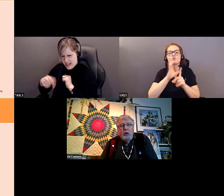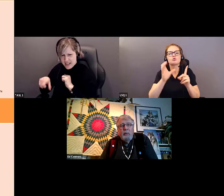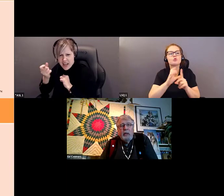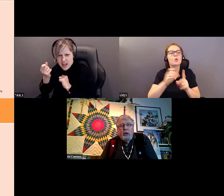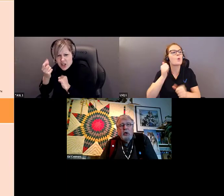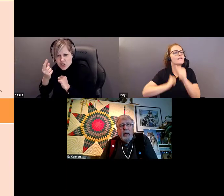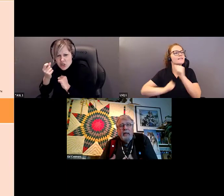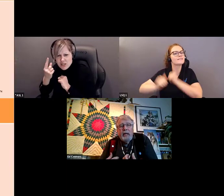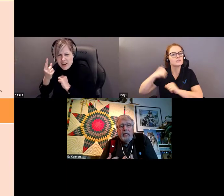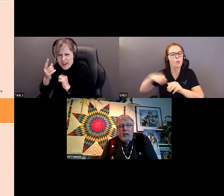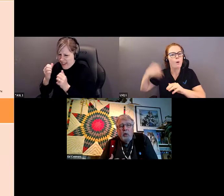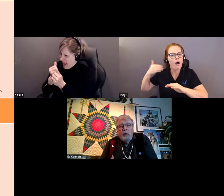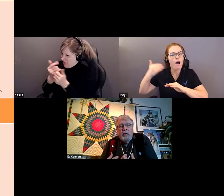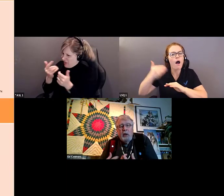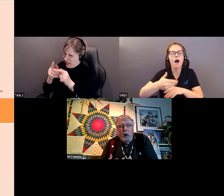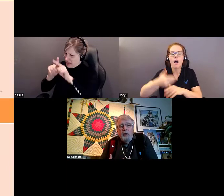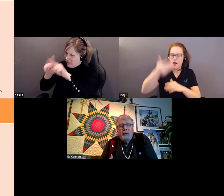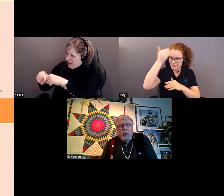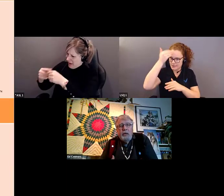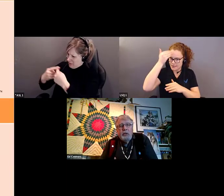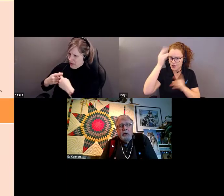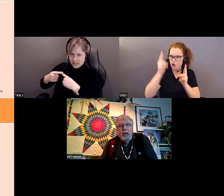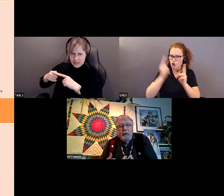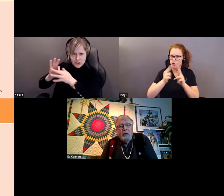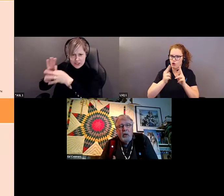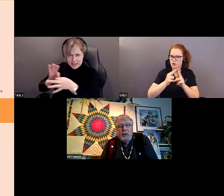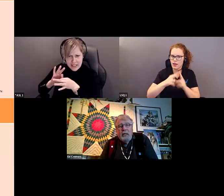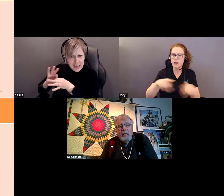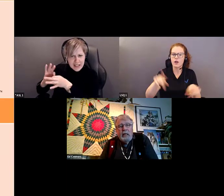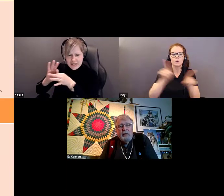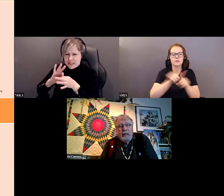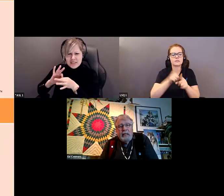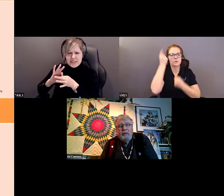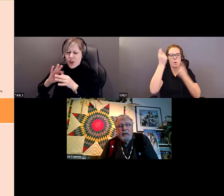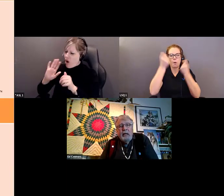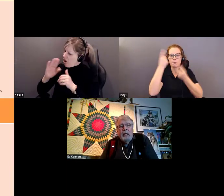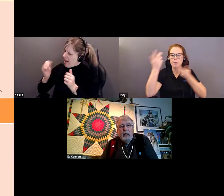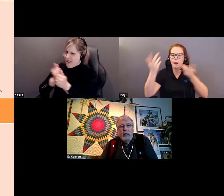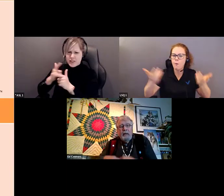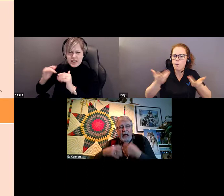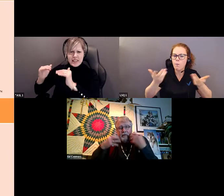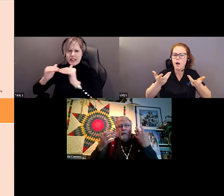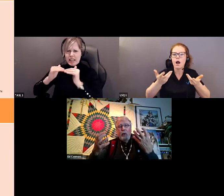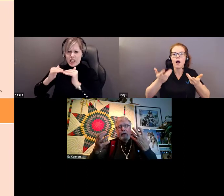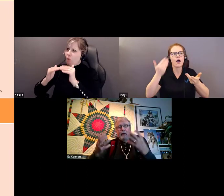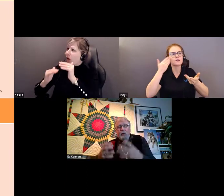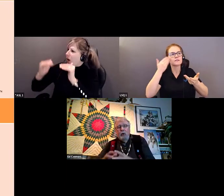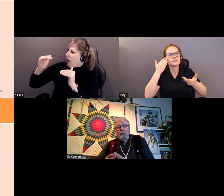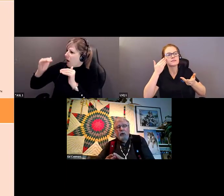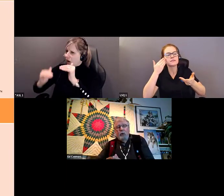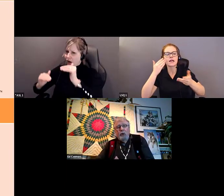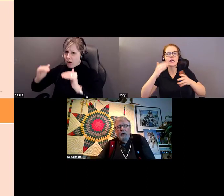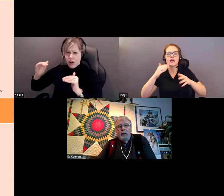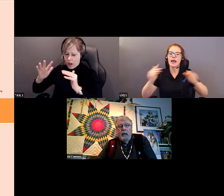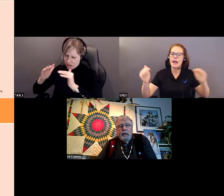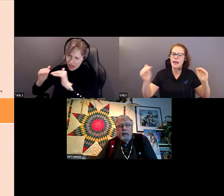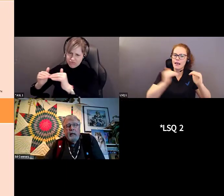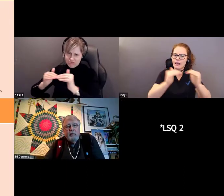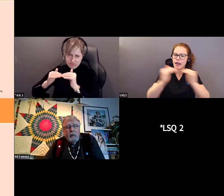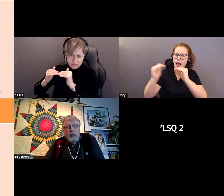as being interdependent and equal in all of creation, nothing greater than, nothing less than. That's the way their worldview